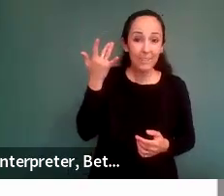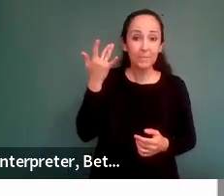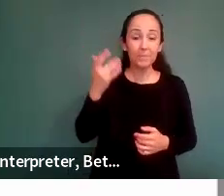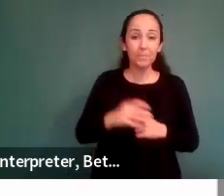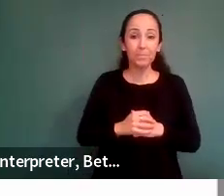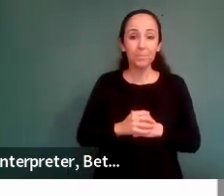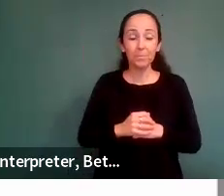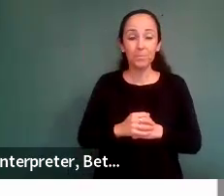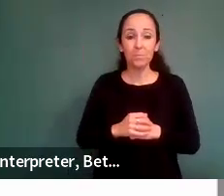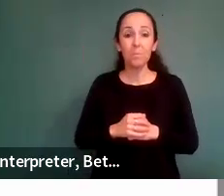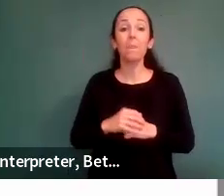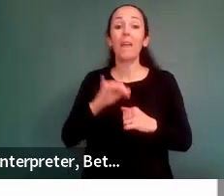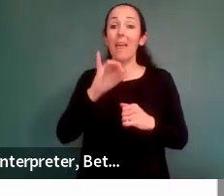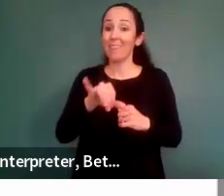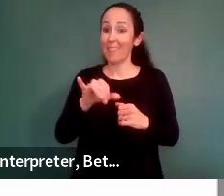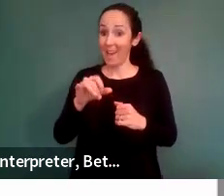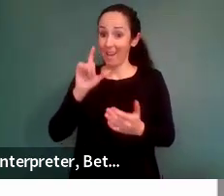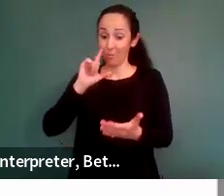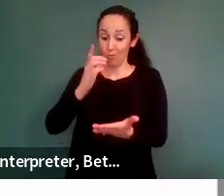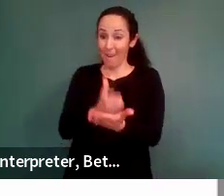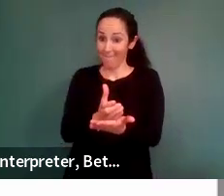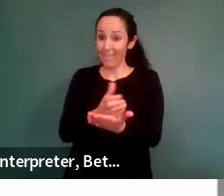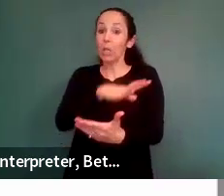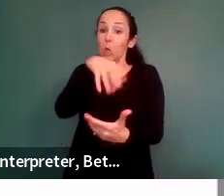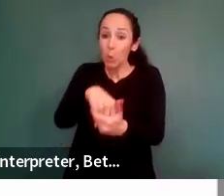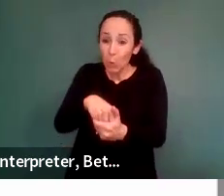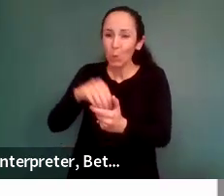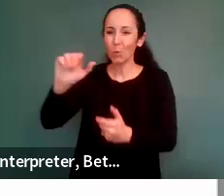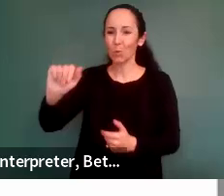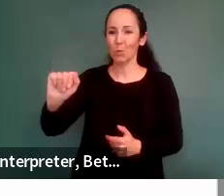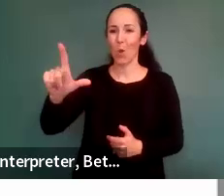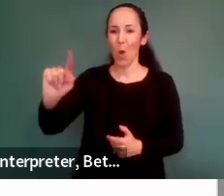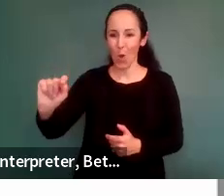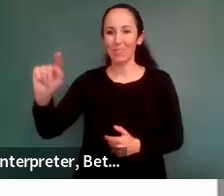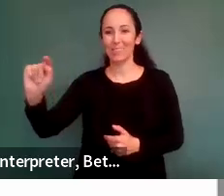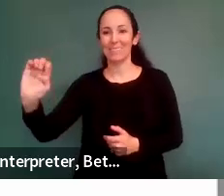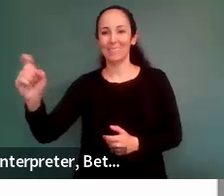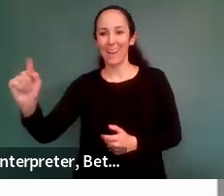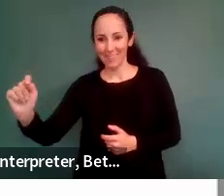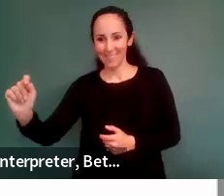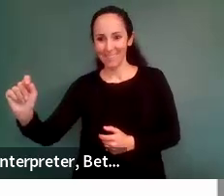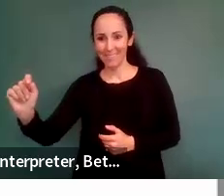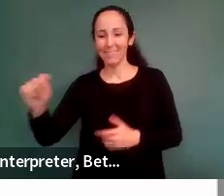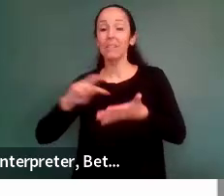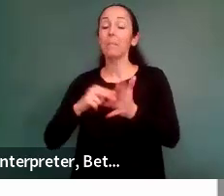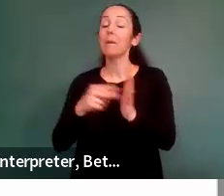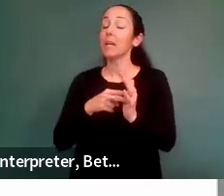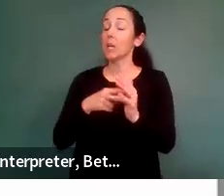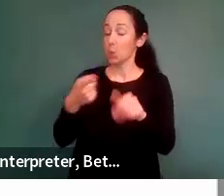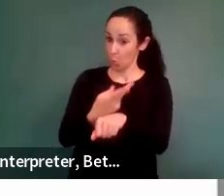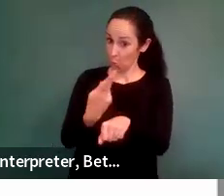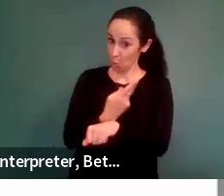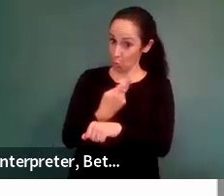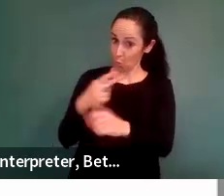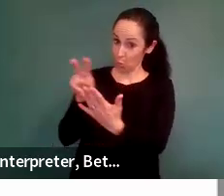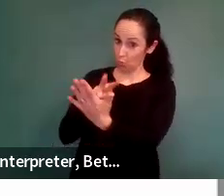the graphic has alt text, and what alt text allows us to do as screen reader users or as folks